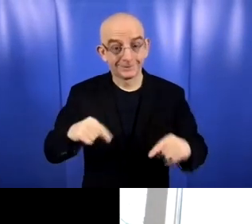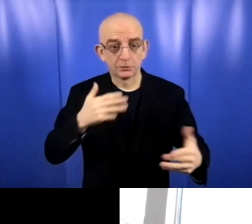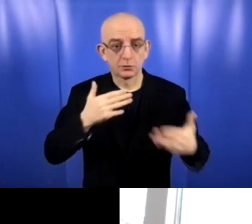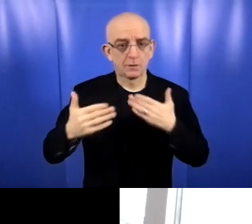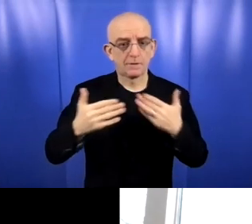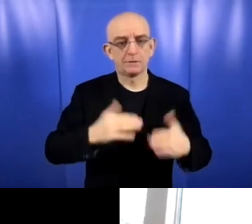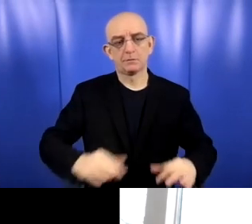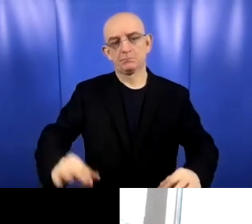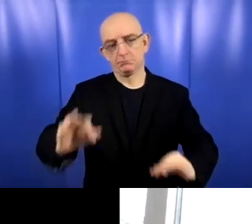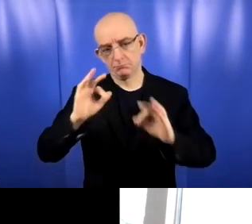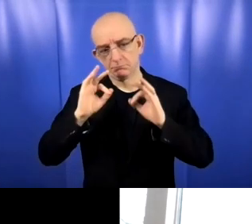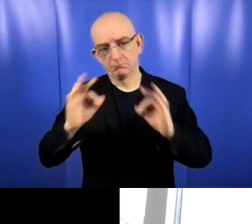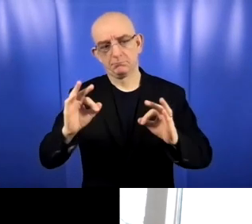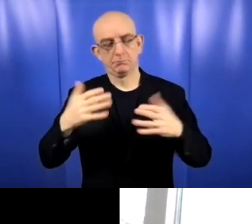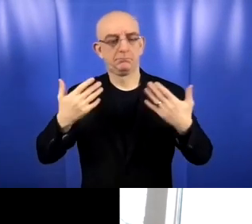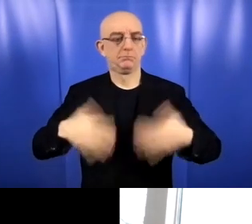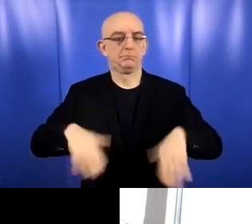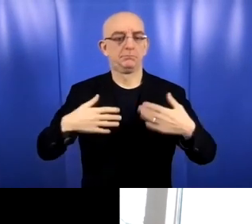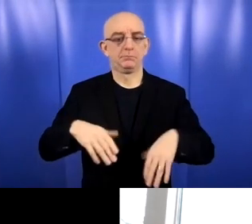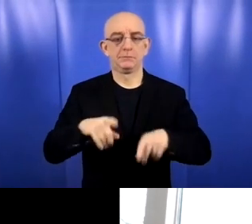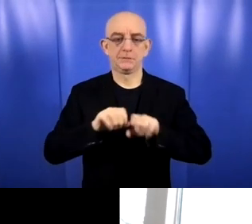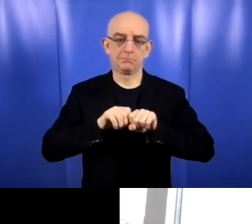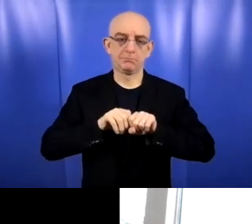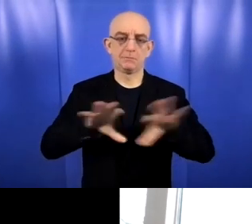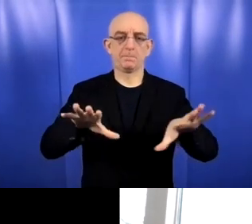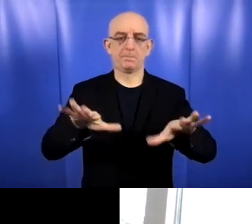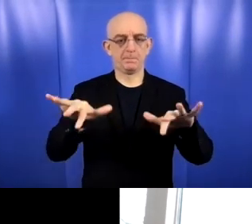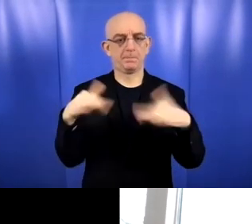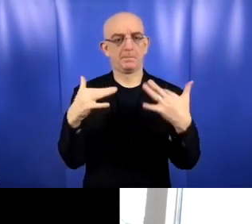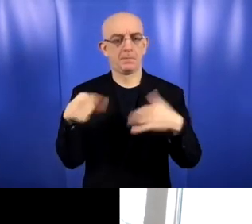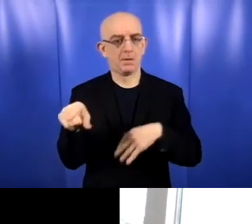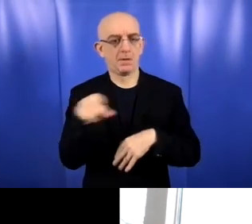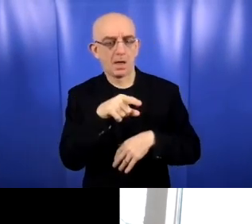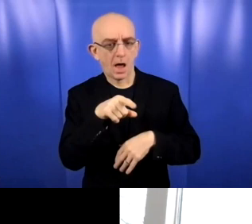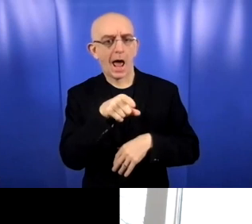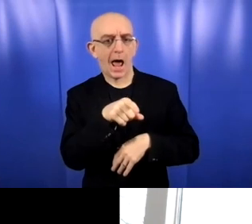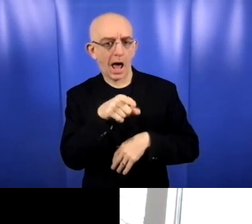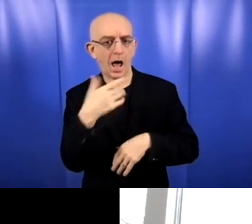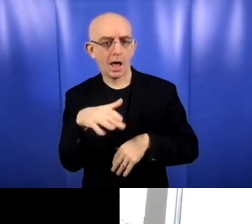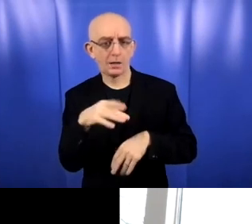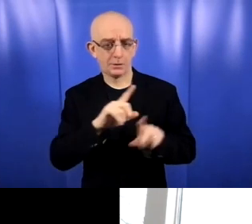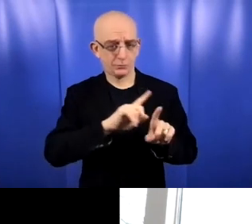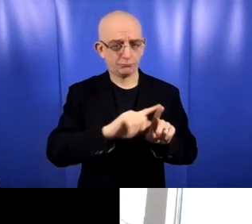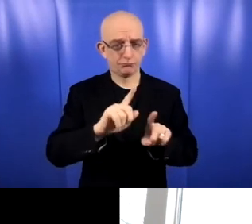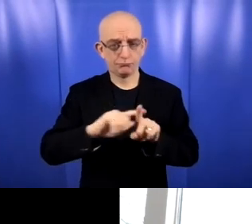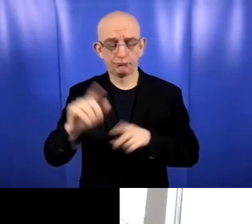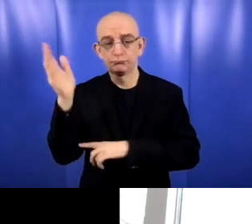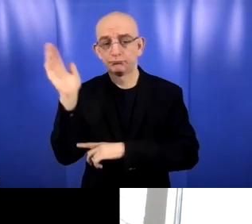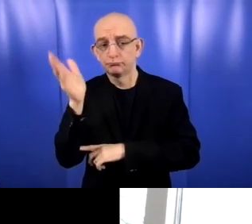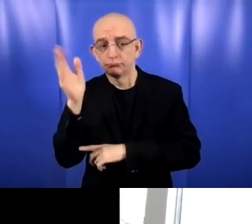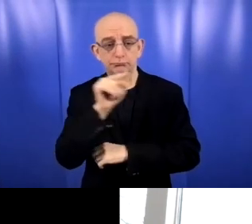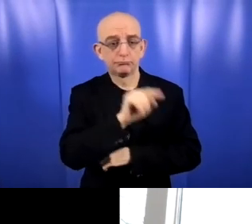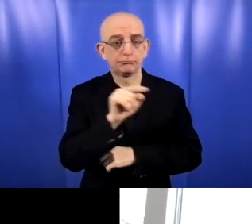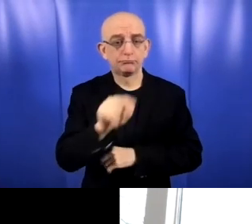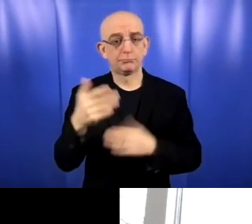the world who have been able to give their views. And I should point out here, one of the things that we did